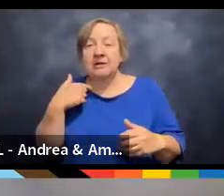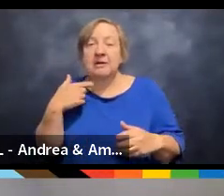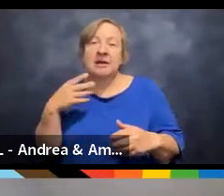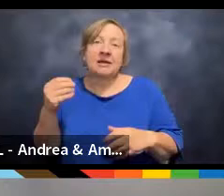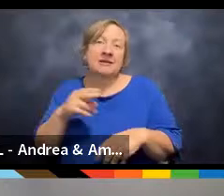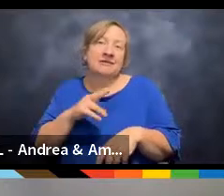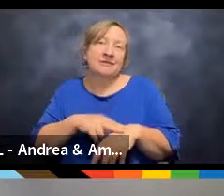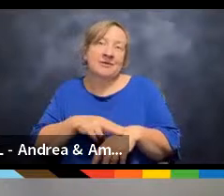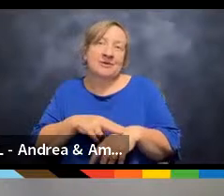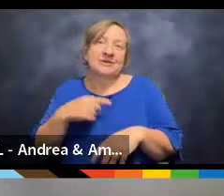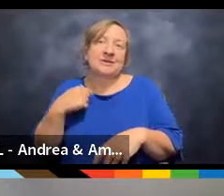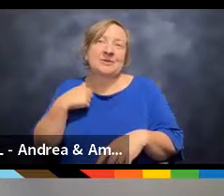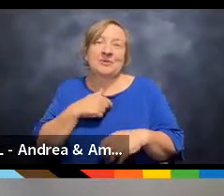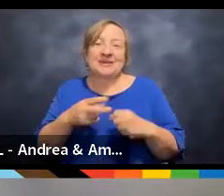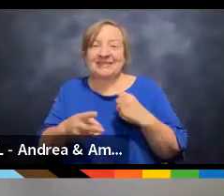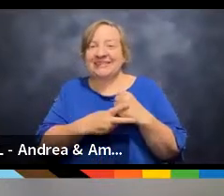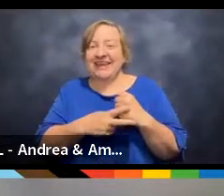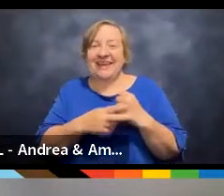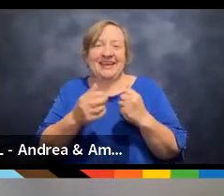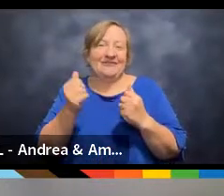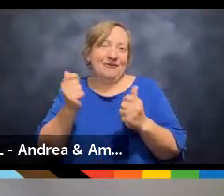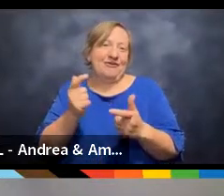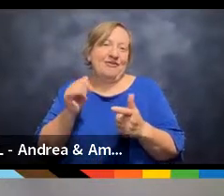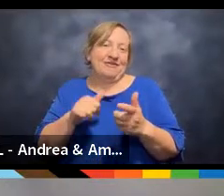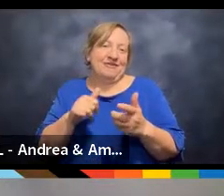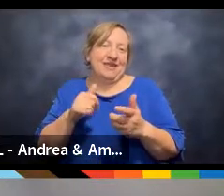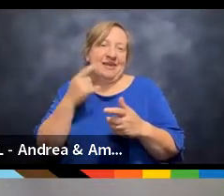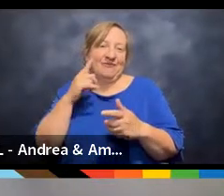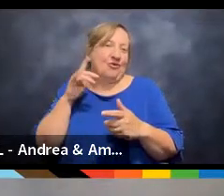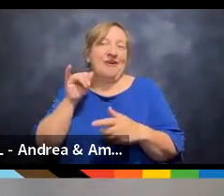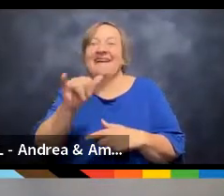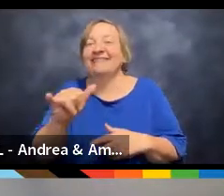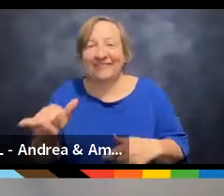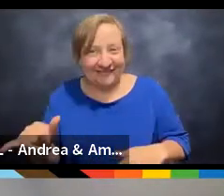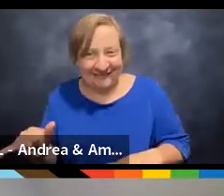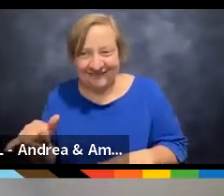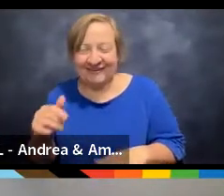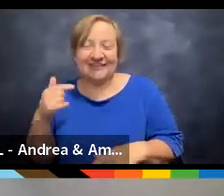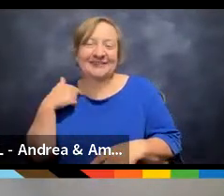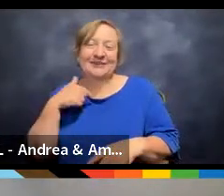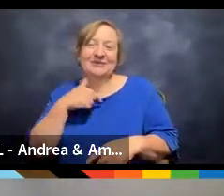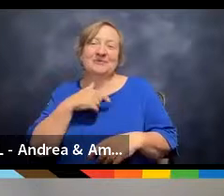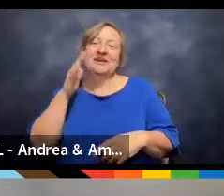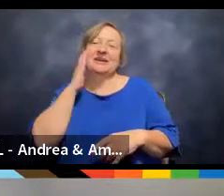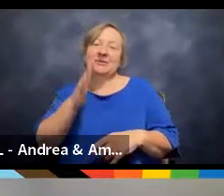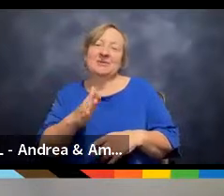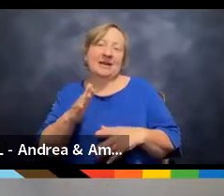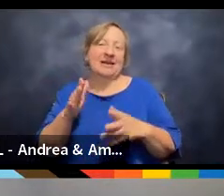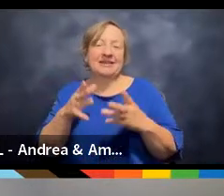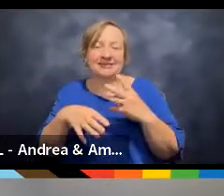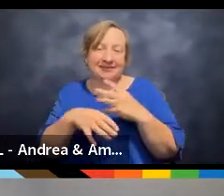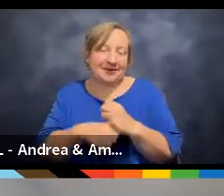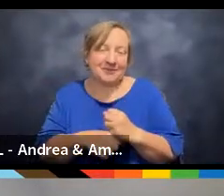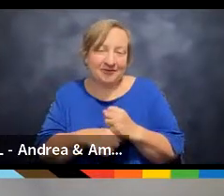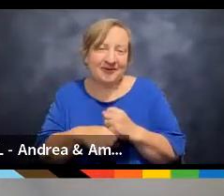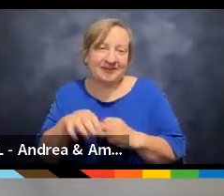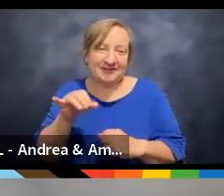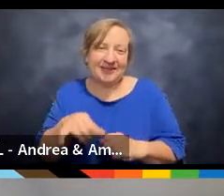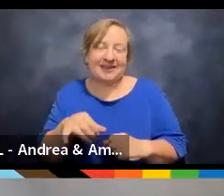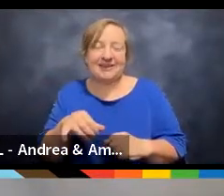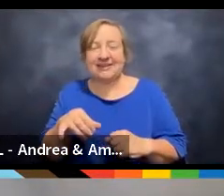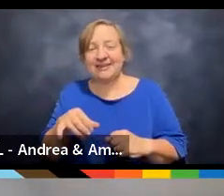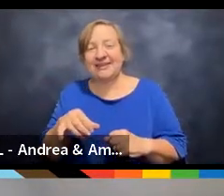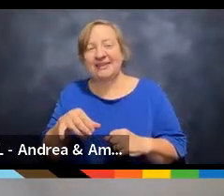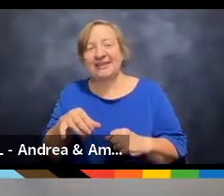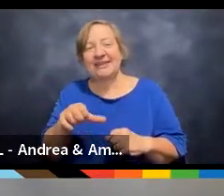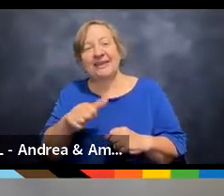course we save all of those things for eternity. So we will be able to summarize that. If the